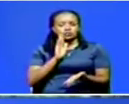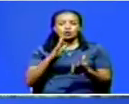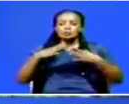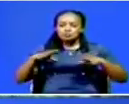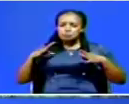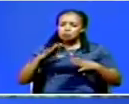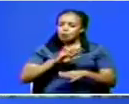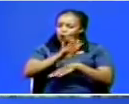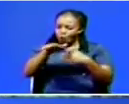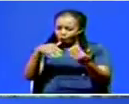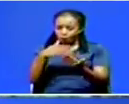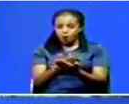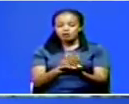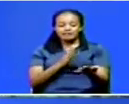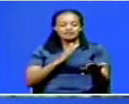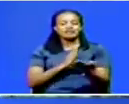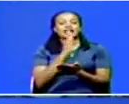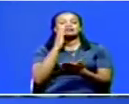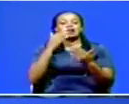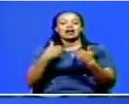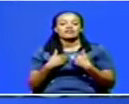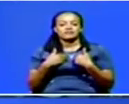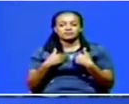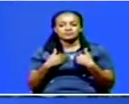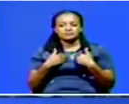ana haki kuwa kwa huo mkutano.